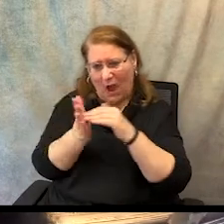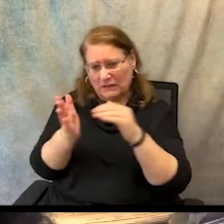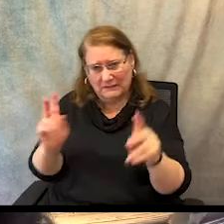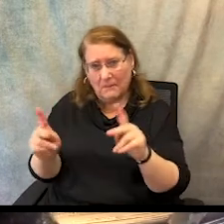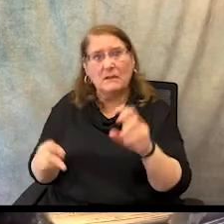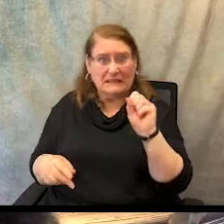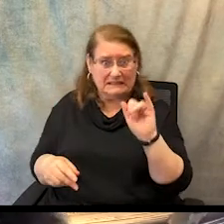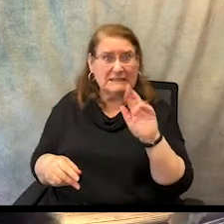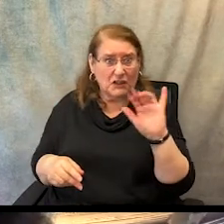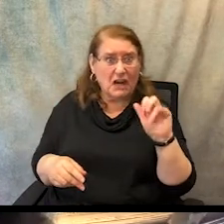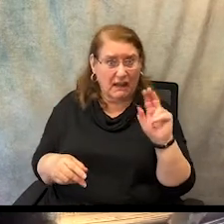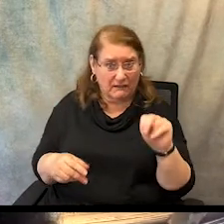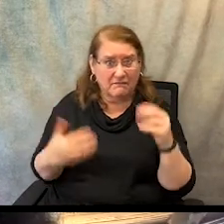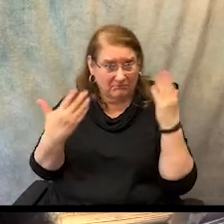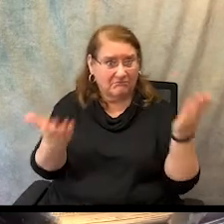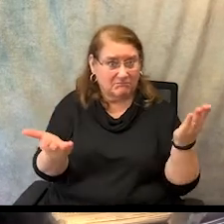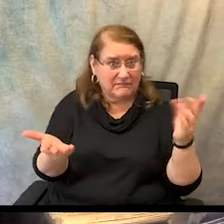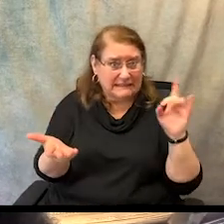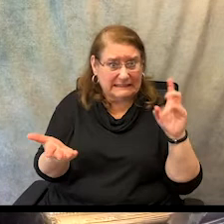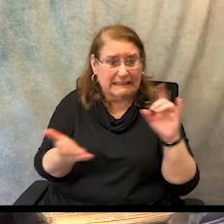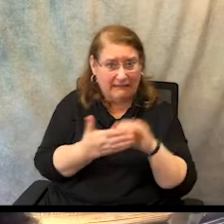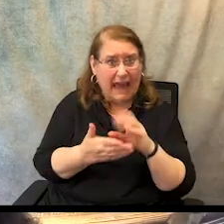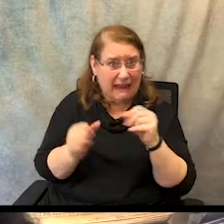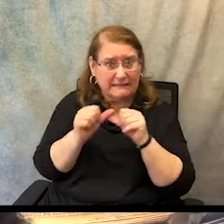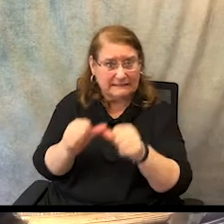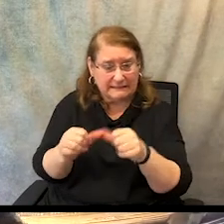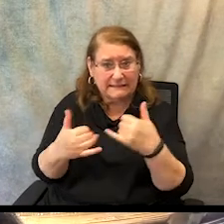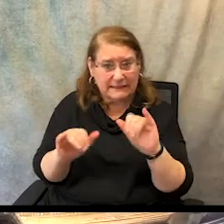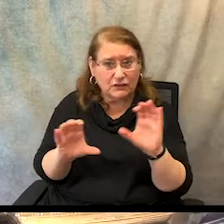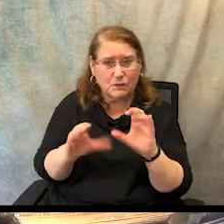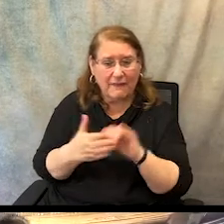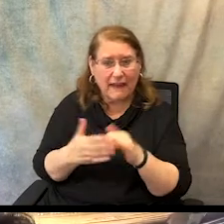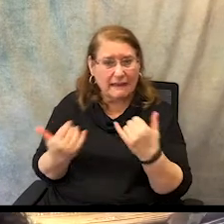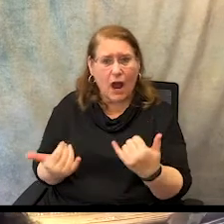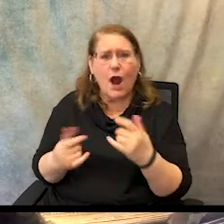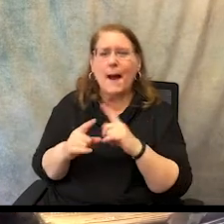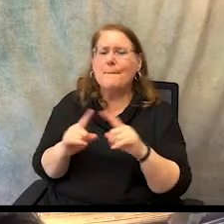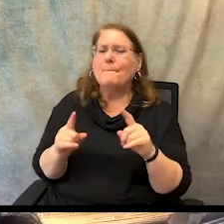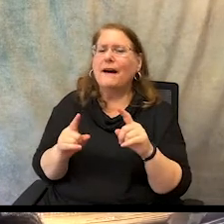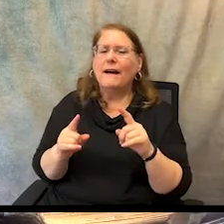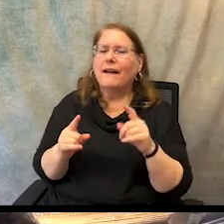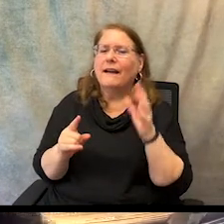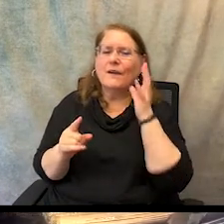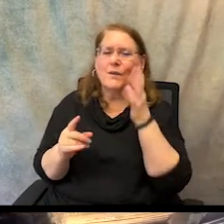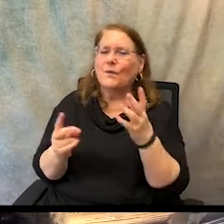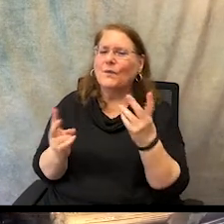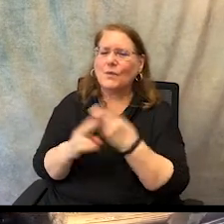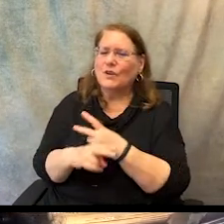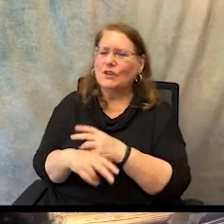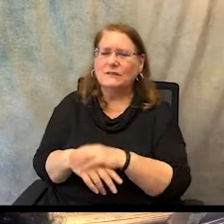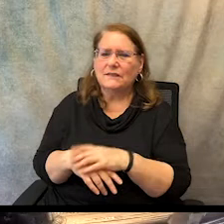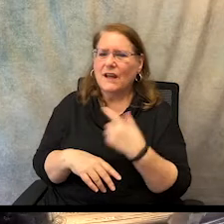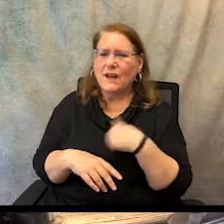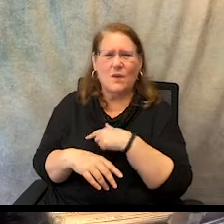people, which the Syrian dictator regime did and he's doing now. But the situation will be